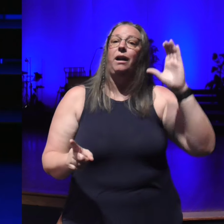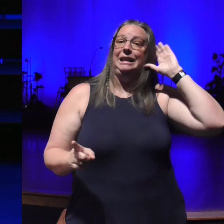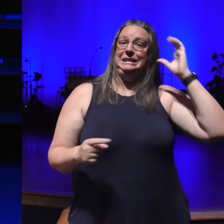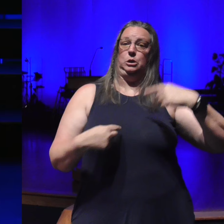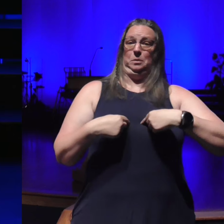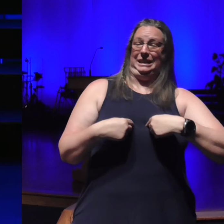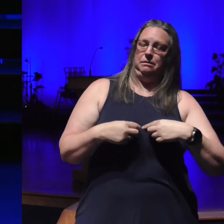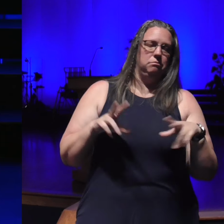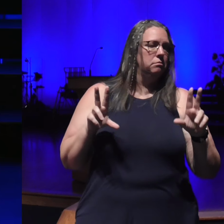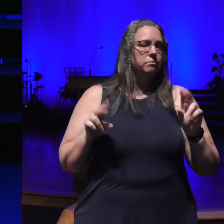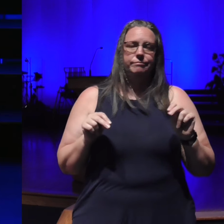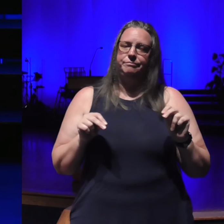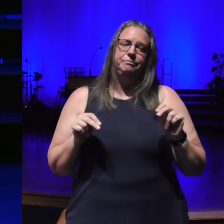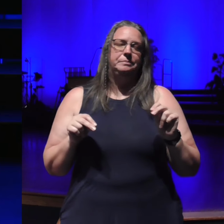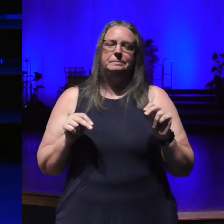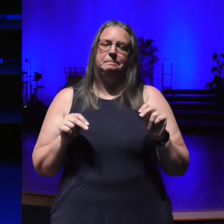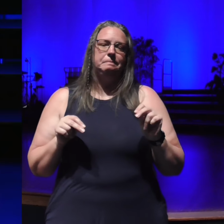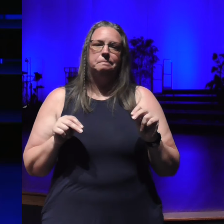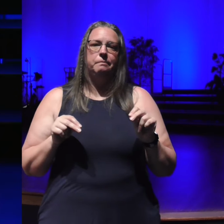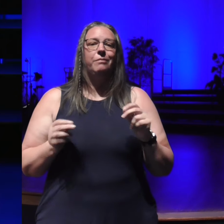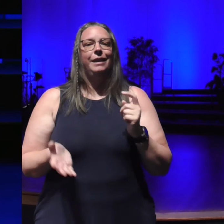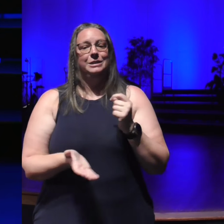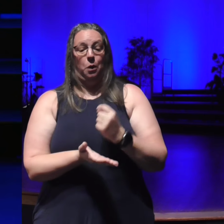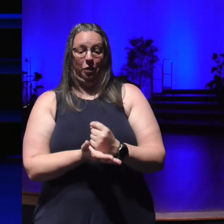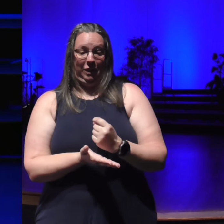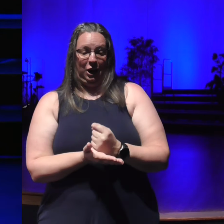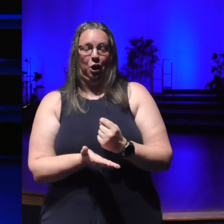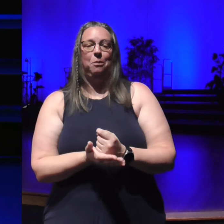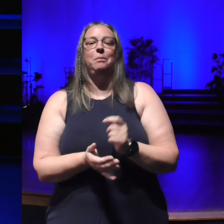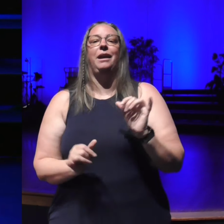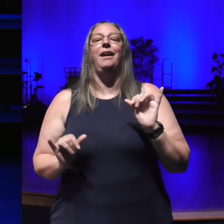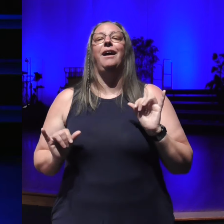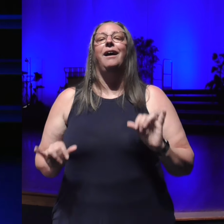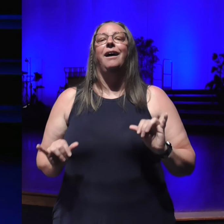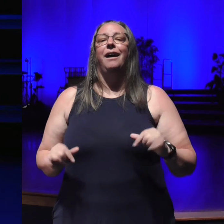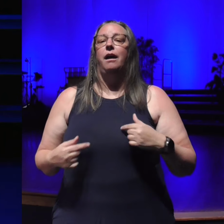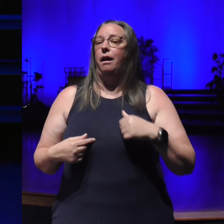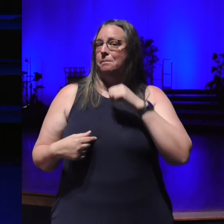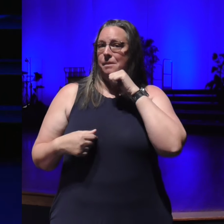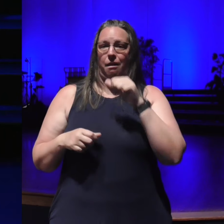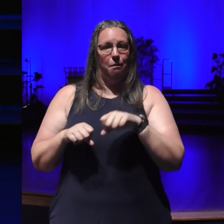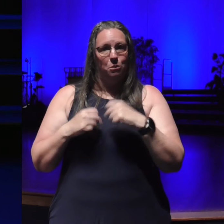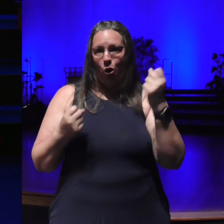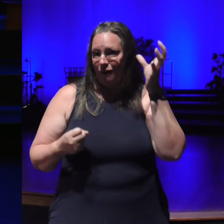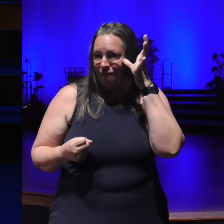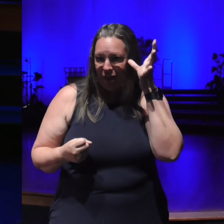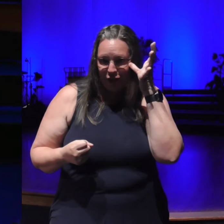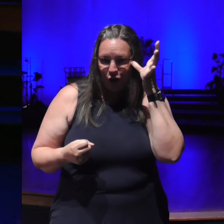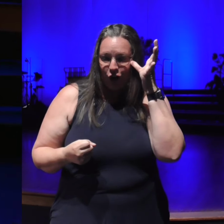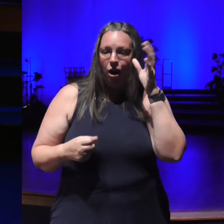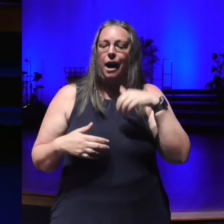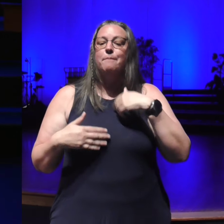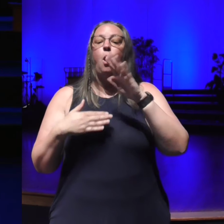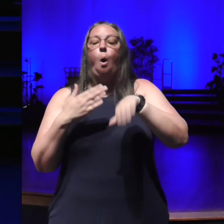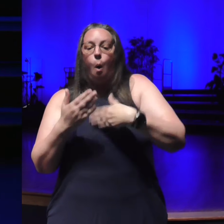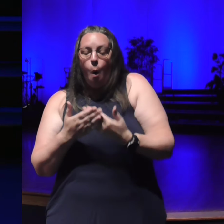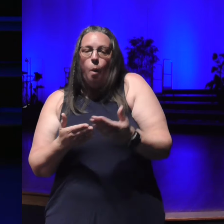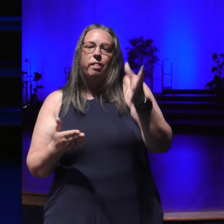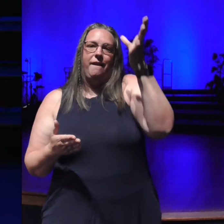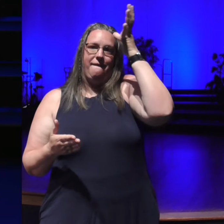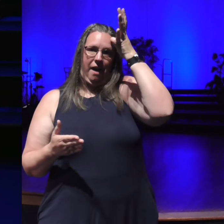things. No. And this therapy helped me to realize that I'm not a broken father of a broken family. I'm a whole father of whole